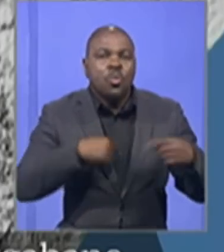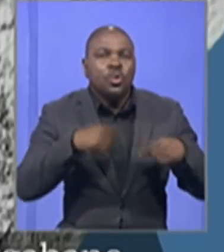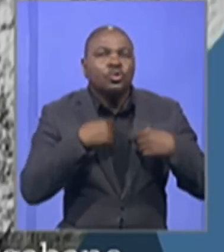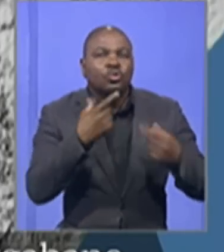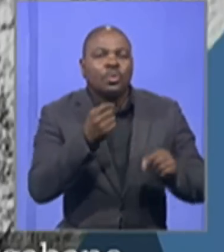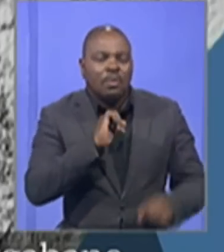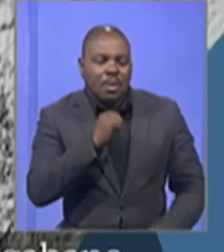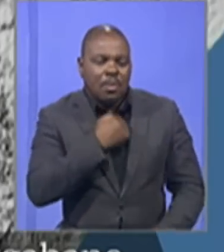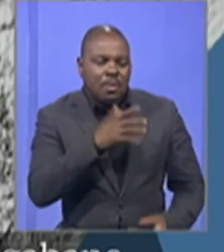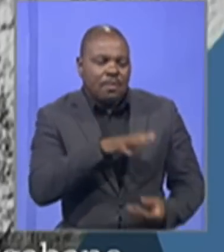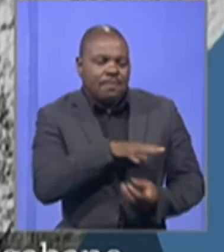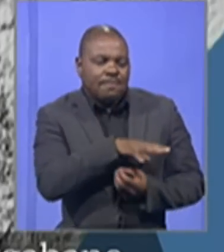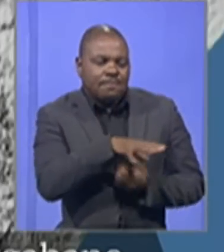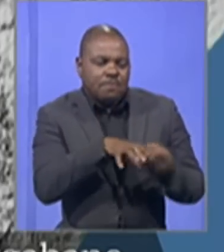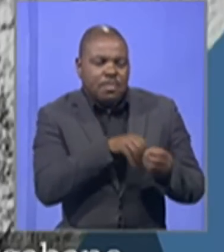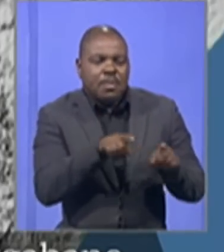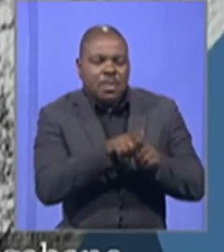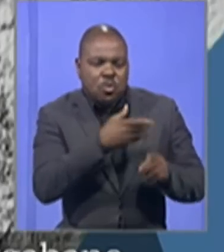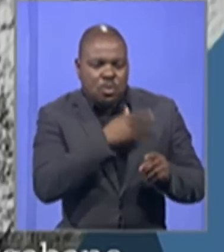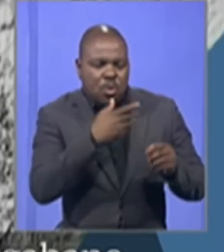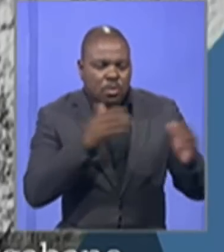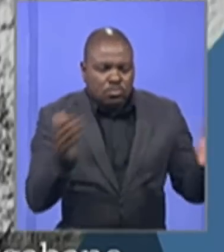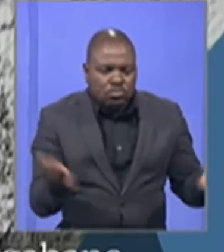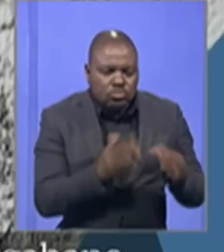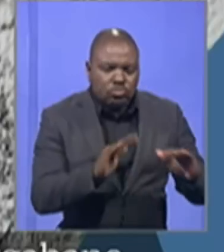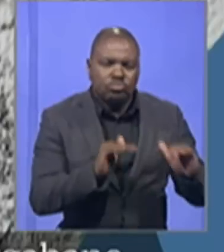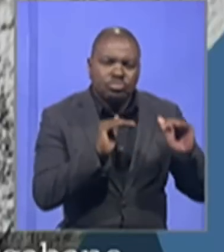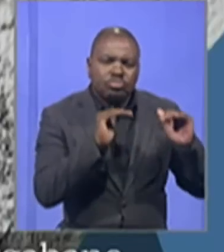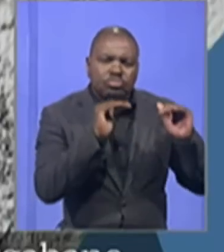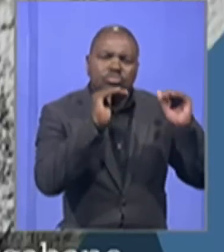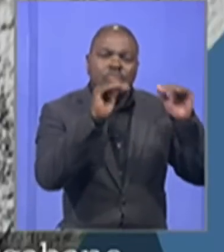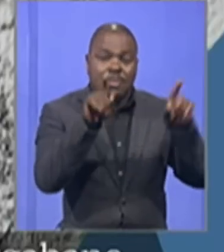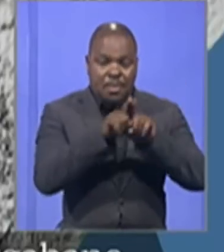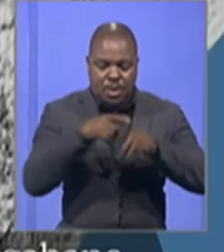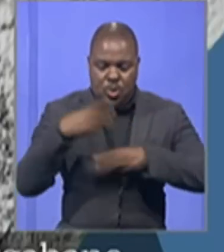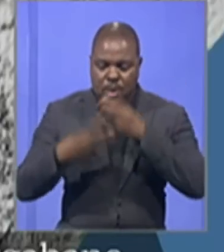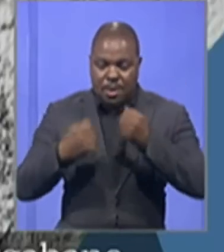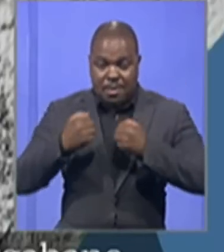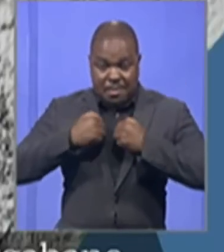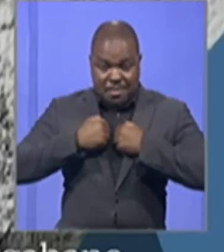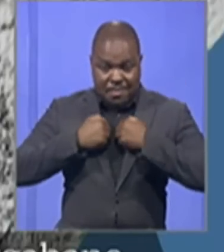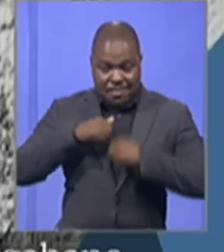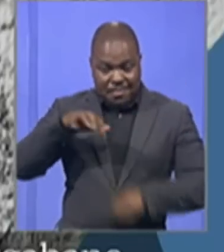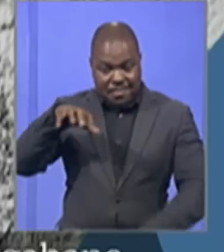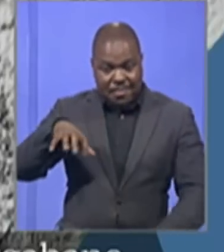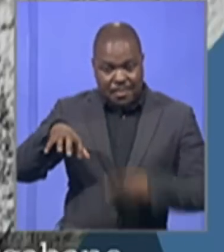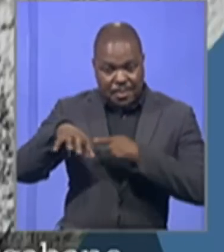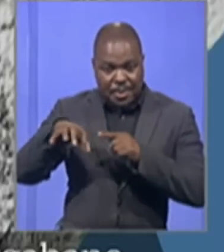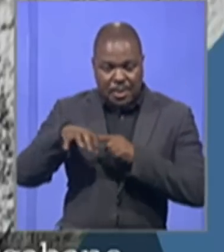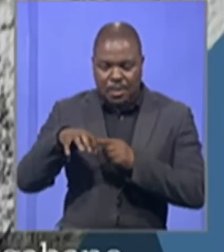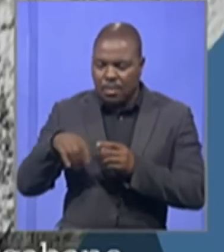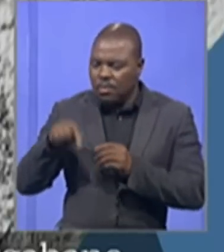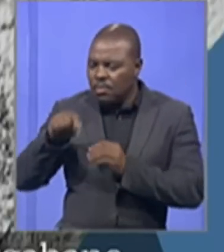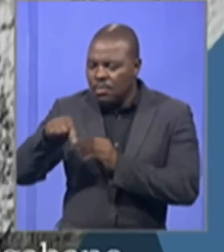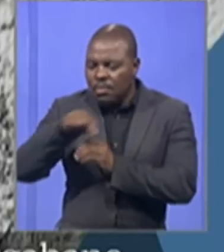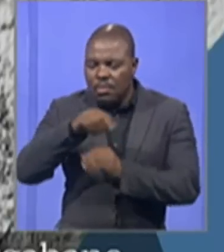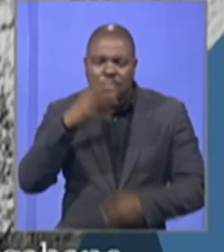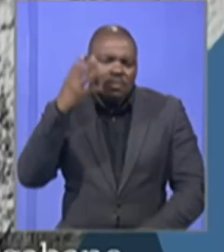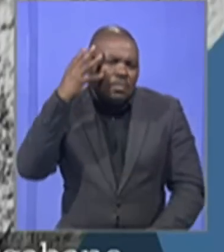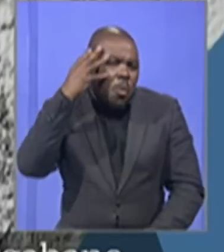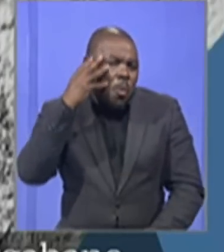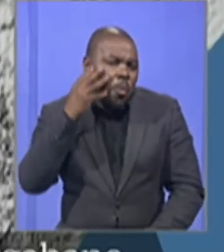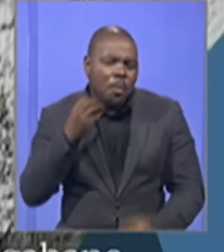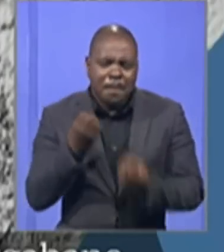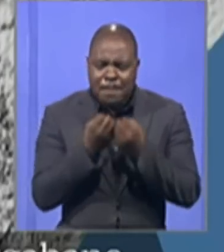malapa rona jalo ka batho ba bomme mosebetsing mo ke sebetsang teng ke potapotile ke bonkgono ba bangata